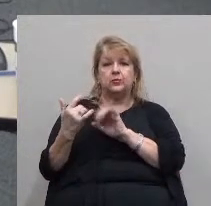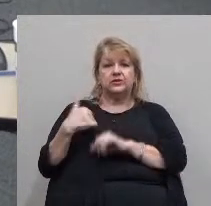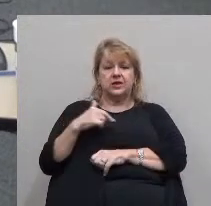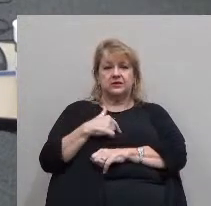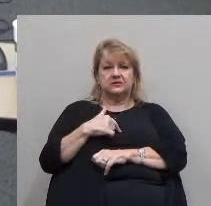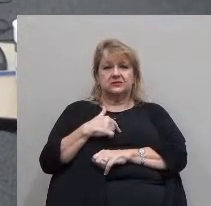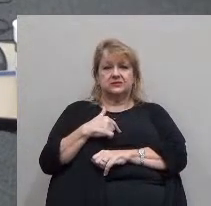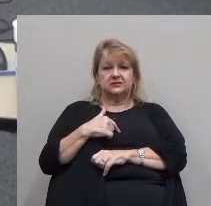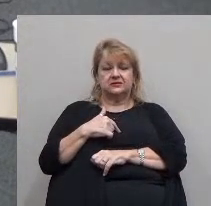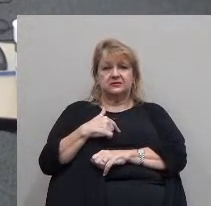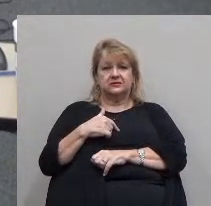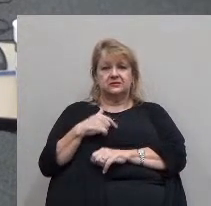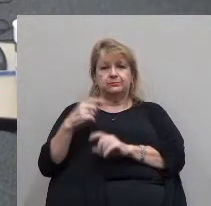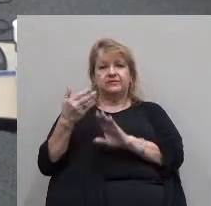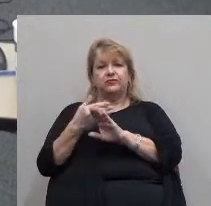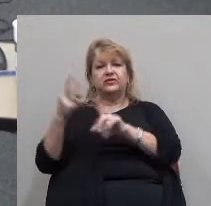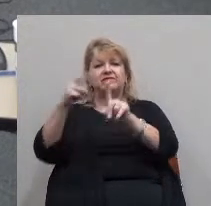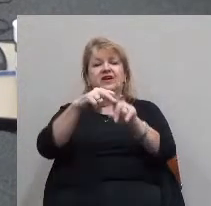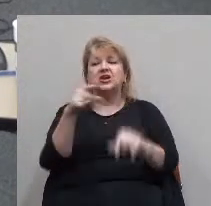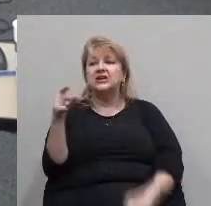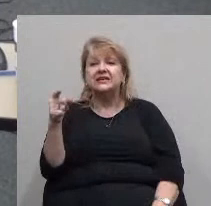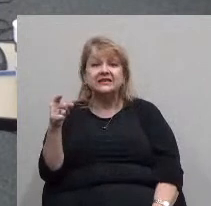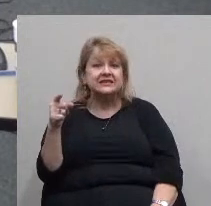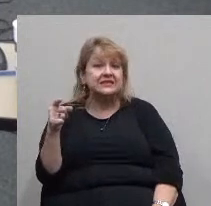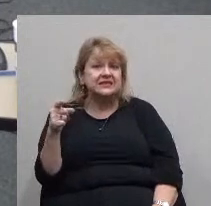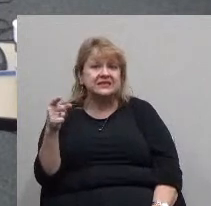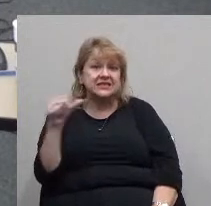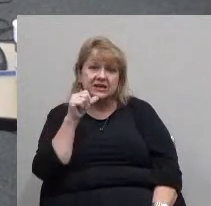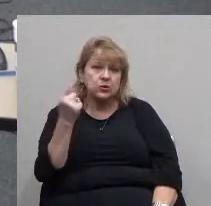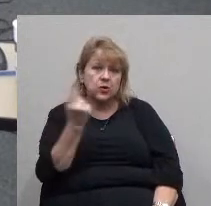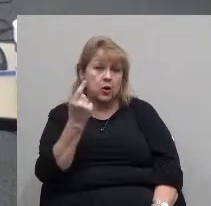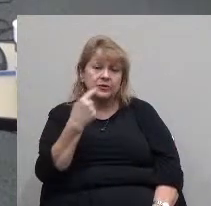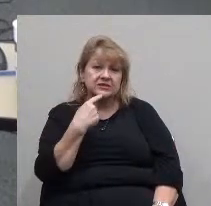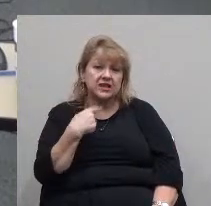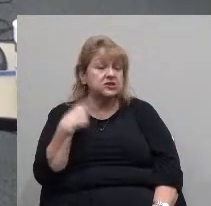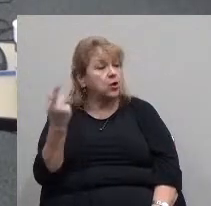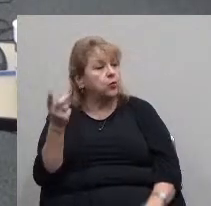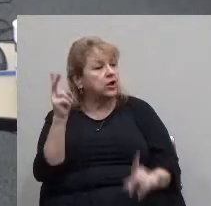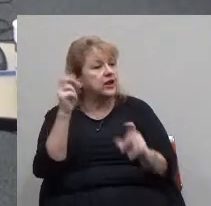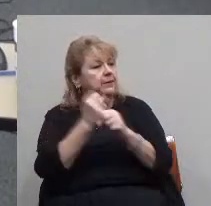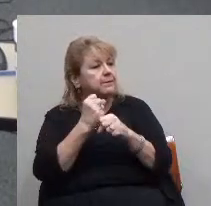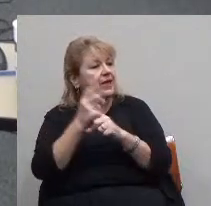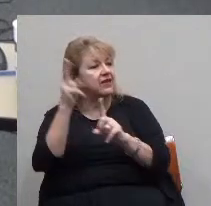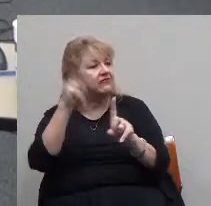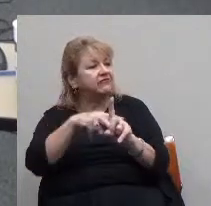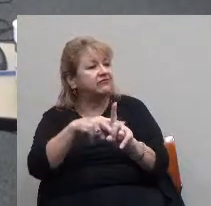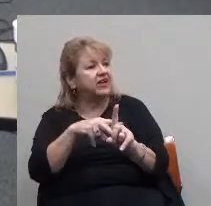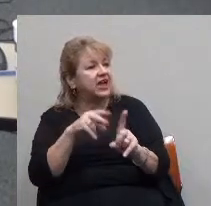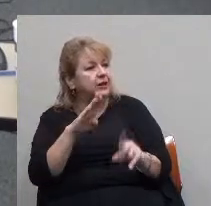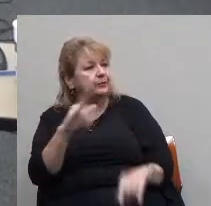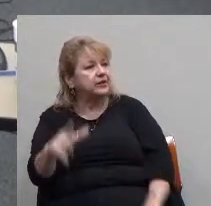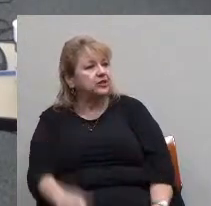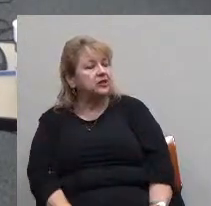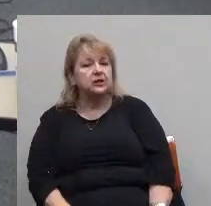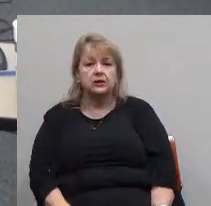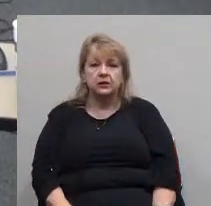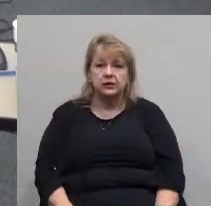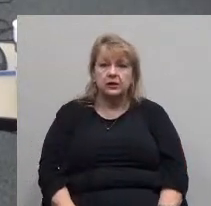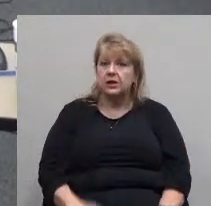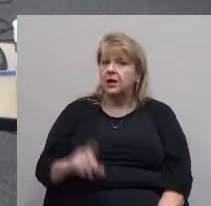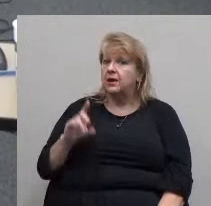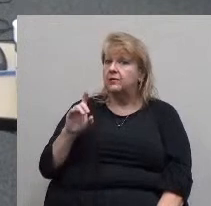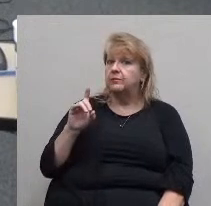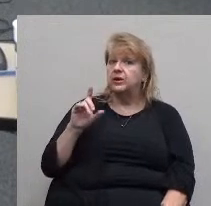legislative process. They don't always tell us they're going to drop a bill. Representative Muscarello did come to us and ask for our assistance,